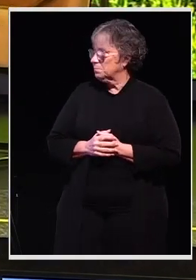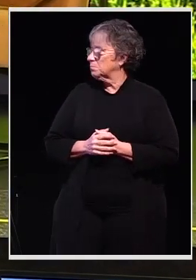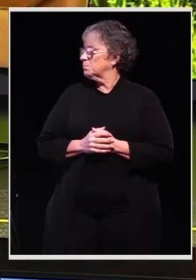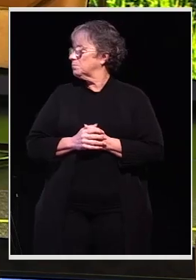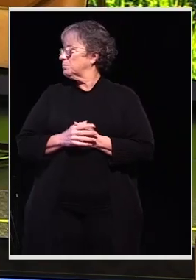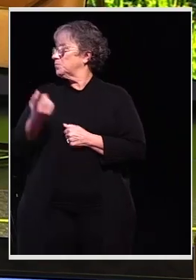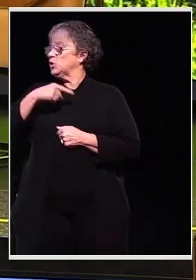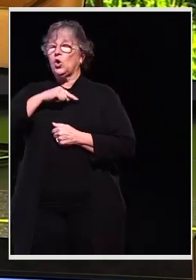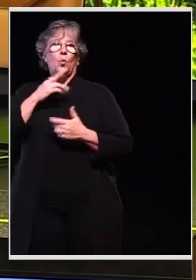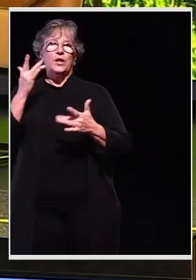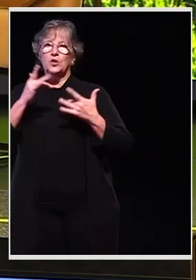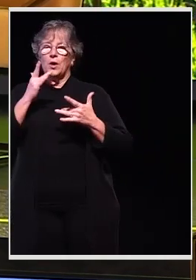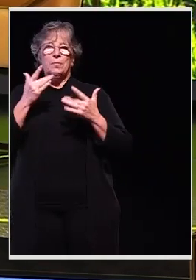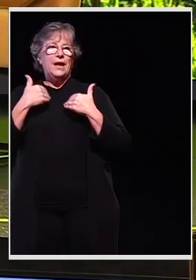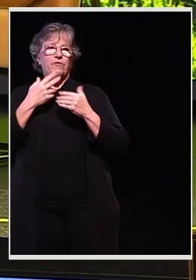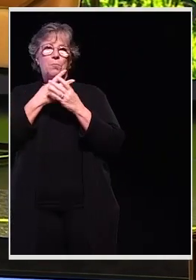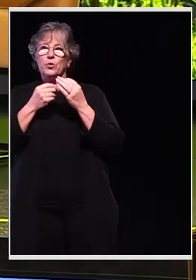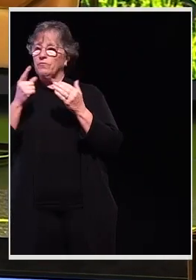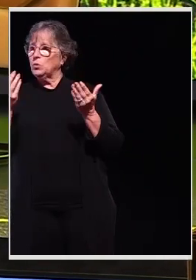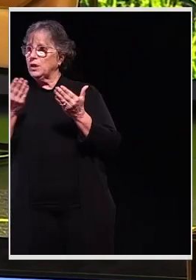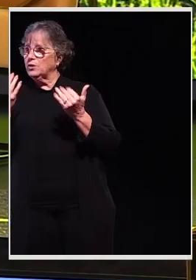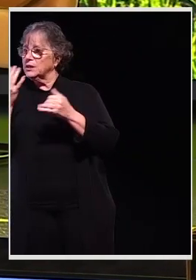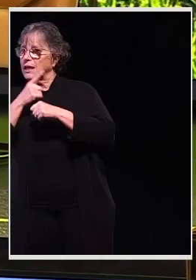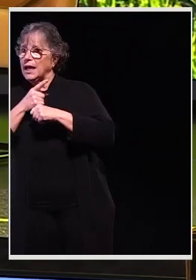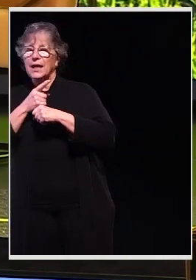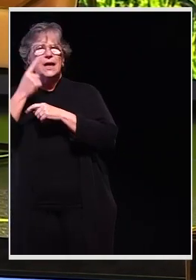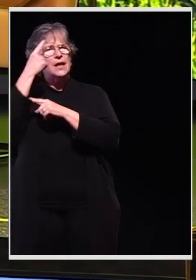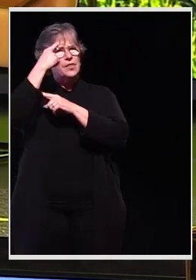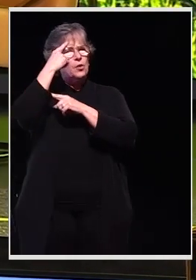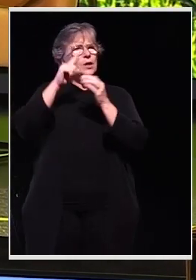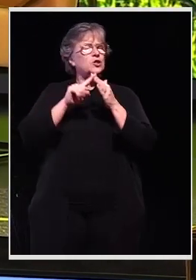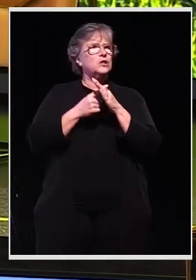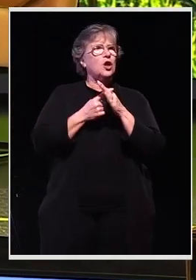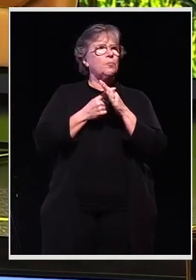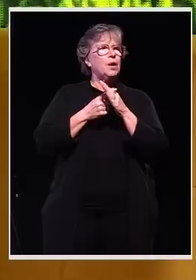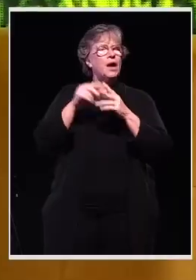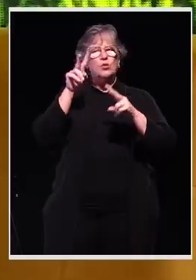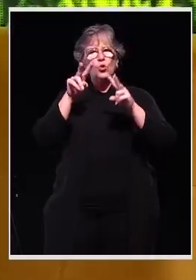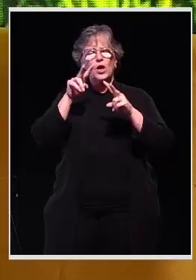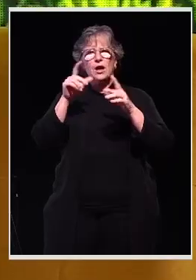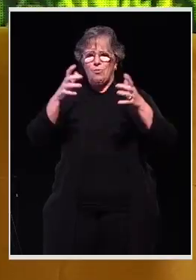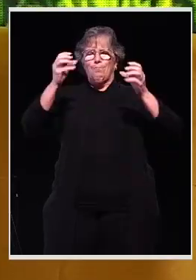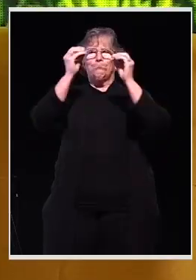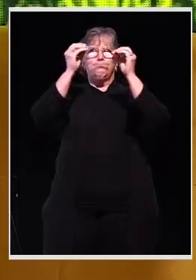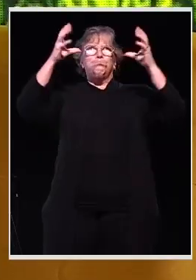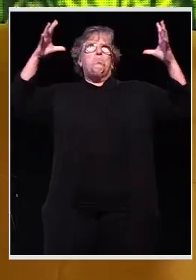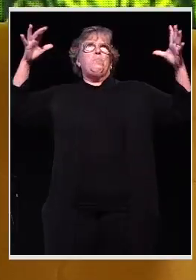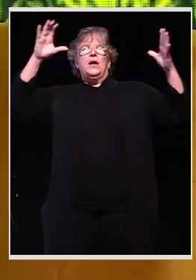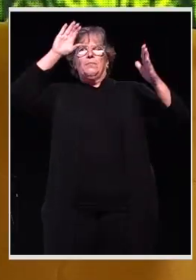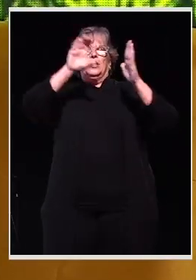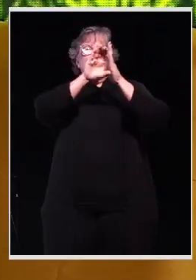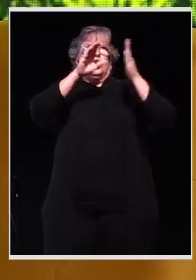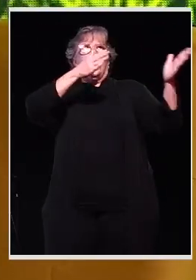So we're thrilled to have the both of you here today. And I thought we could start by looking at the big picture, and then we can drill